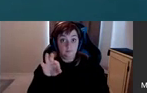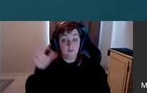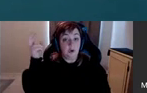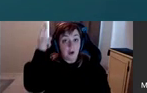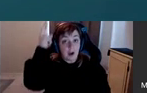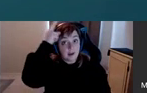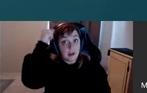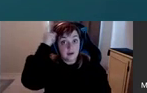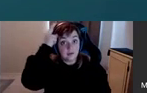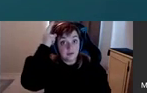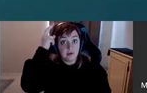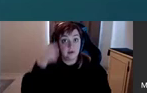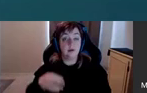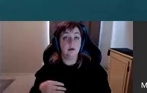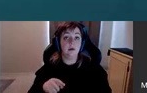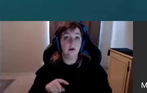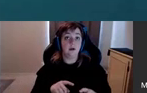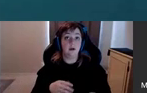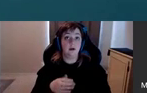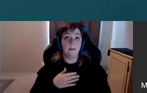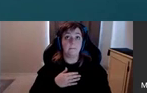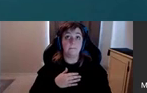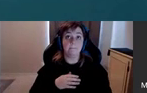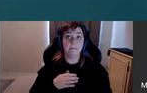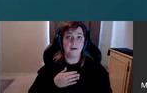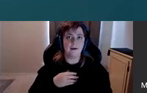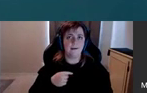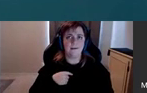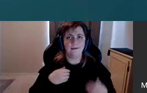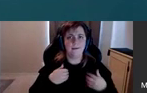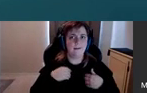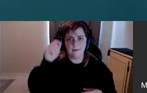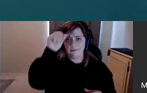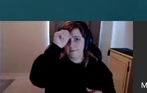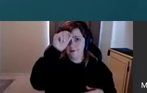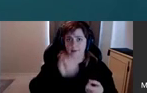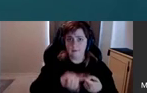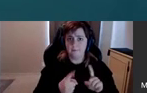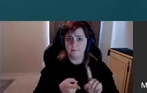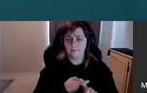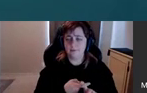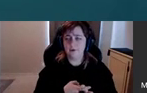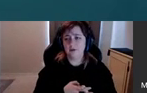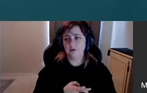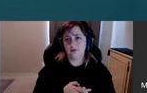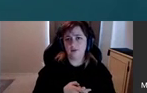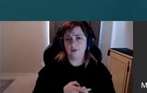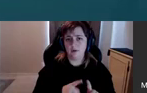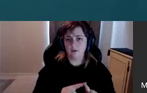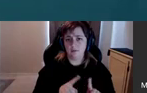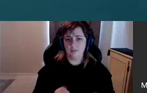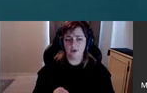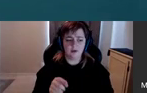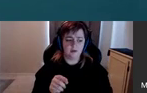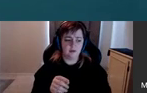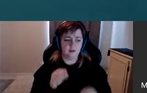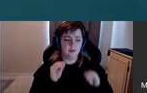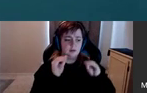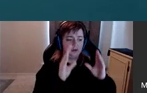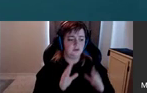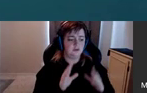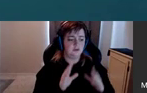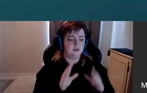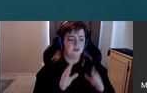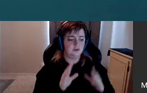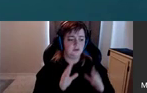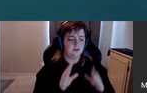I had a lot of Indian friends, and I still do, so I didn't expect much about it. But I guess she was an older woman who equated